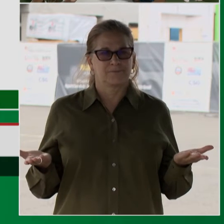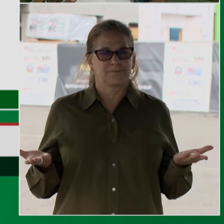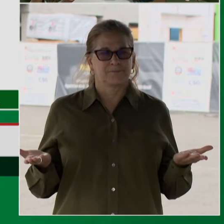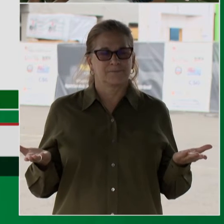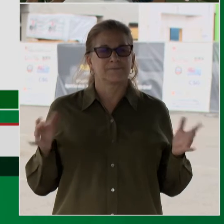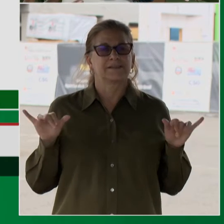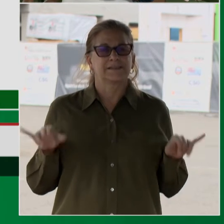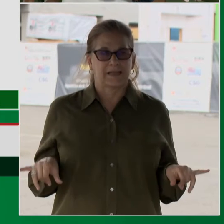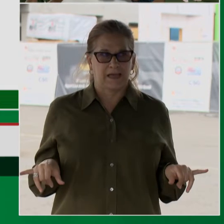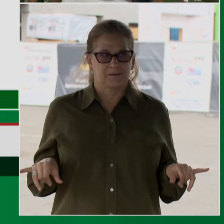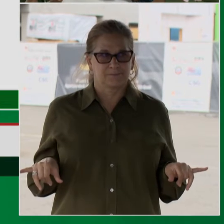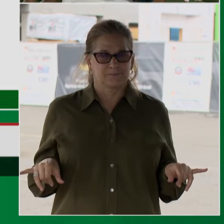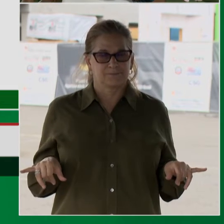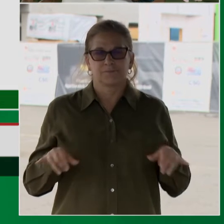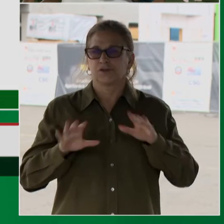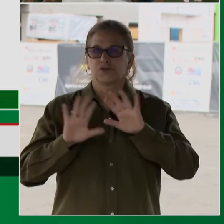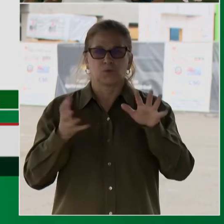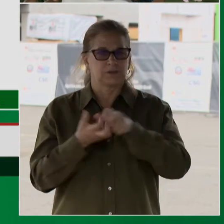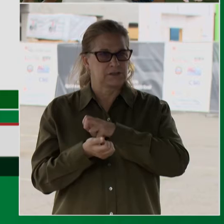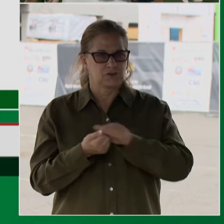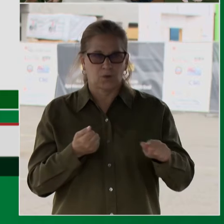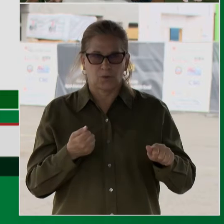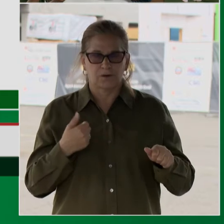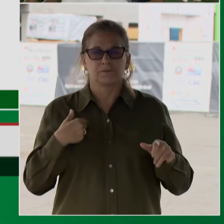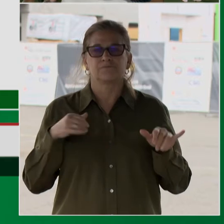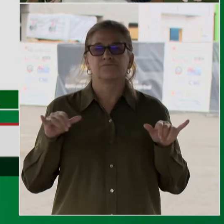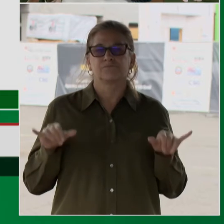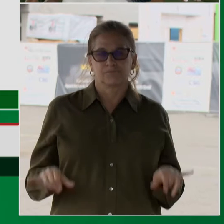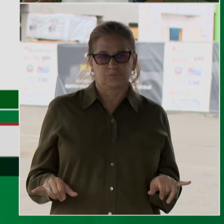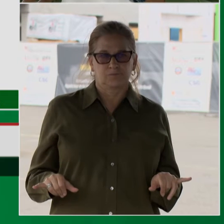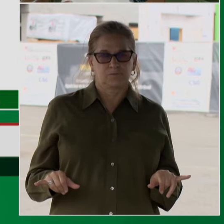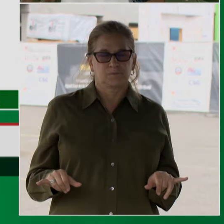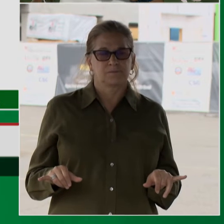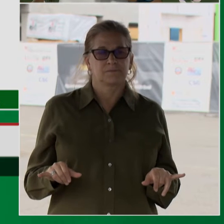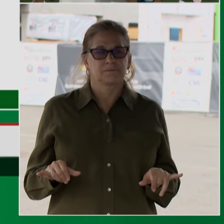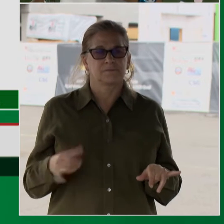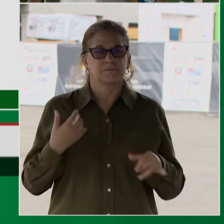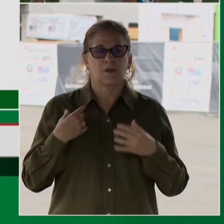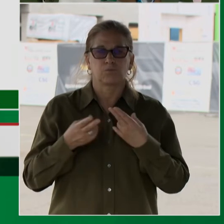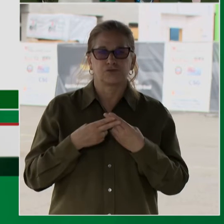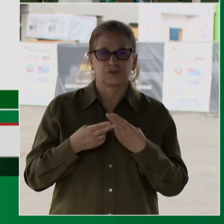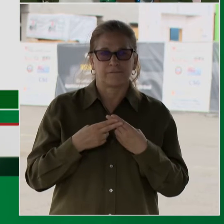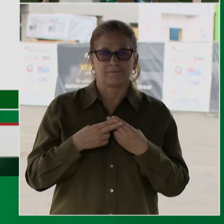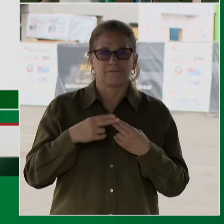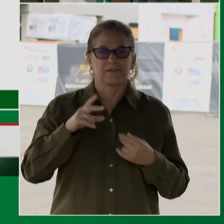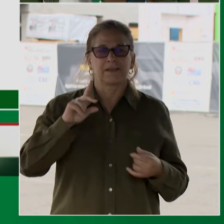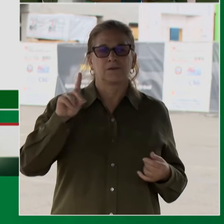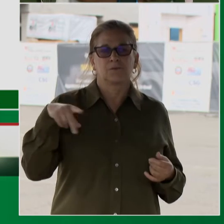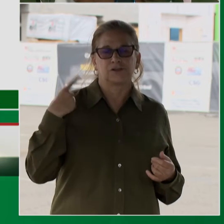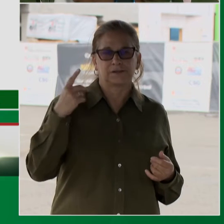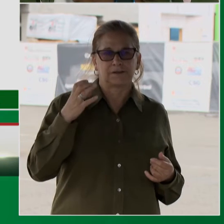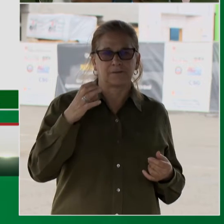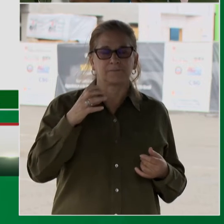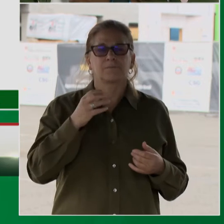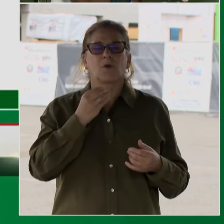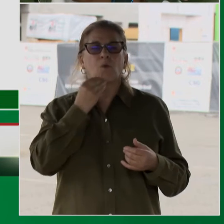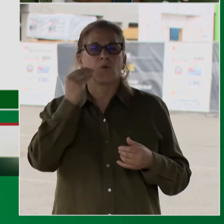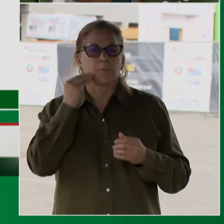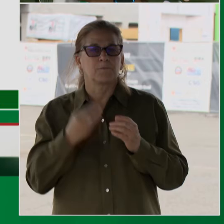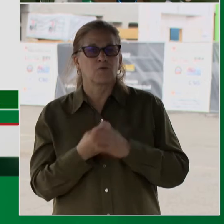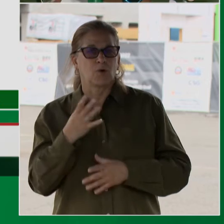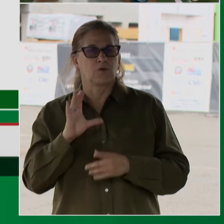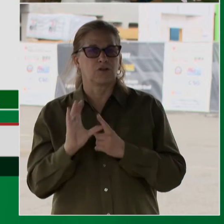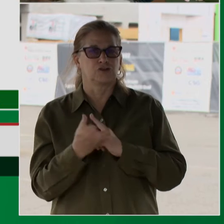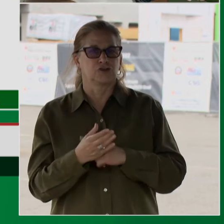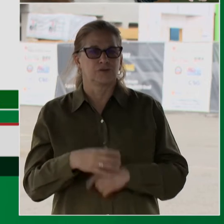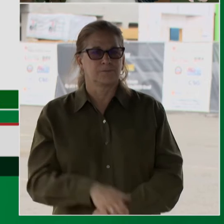here. And so that's one of the ways that we're really thinking about how we invest in the hospitality and tourism industry.